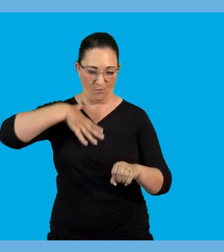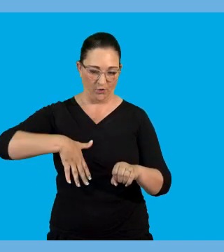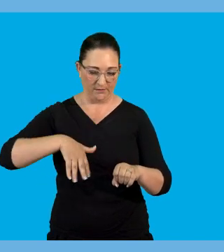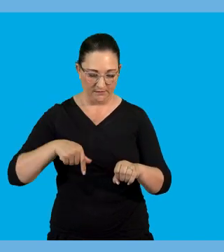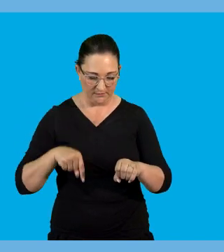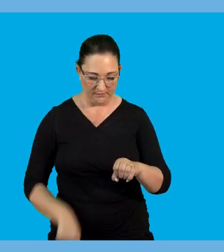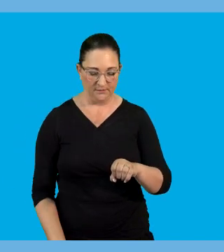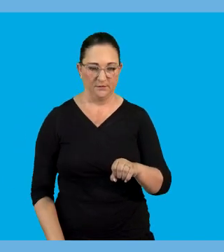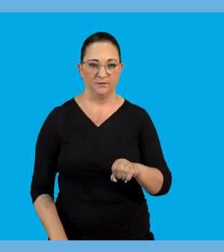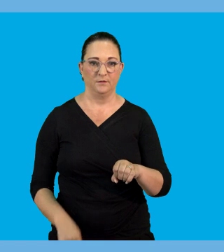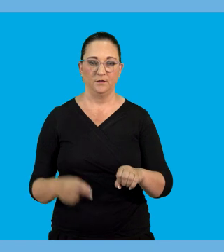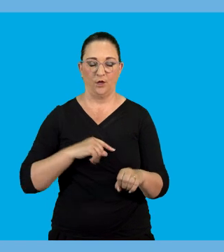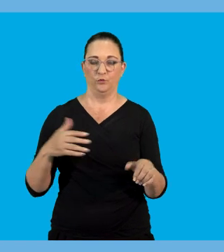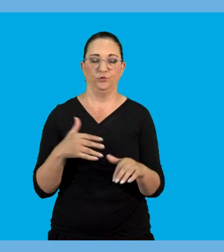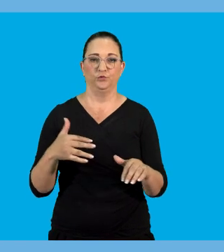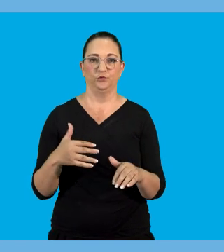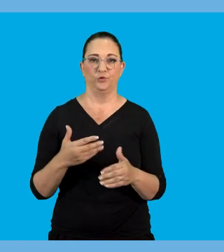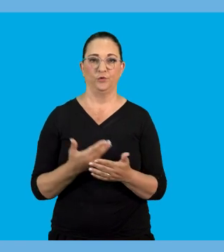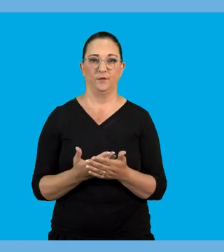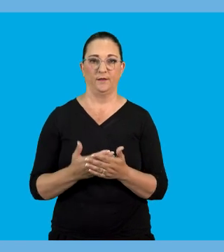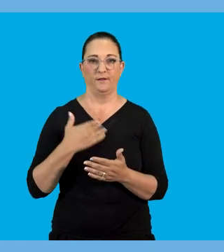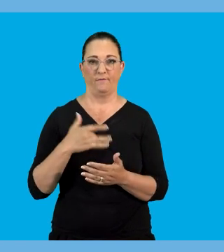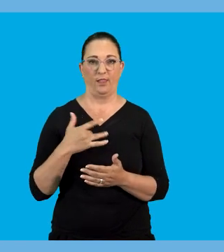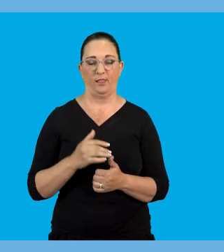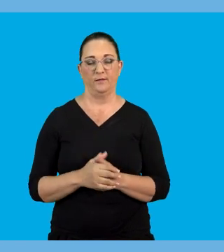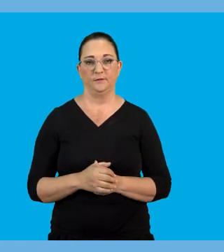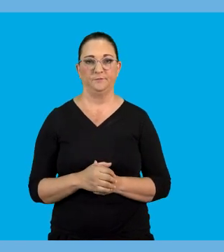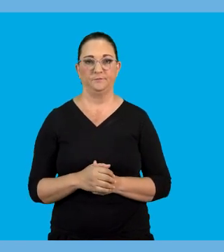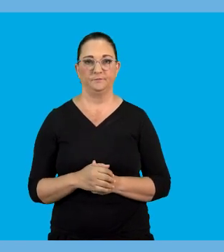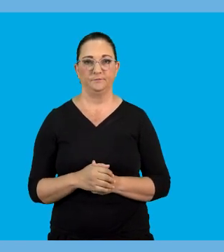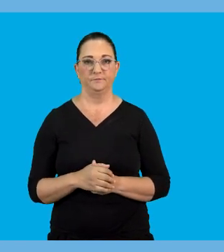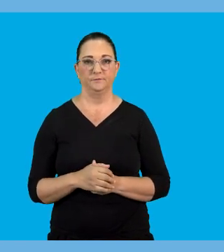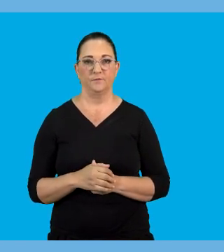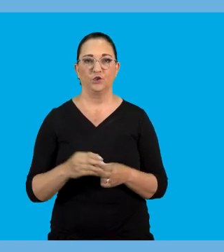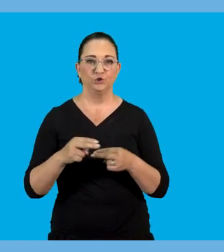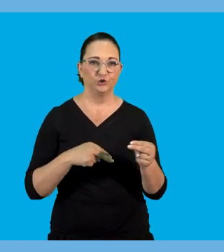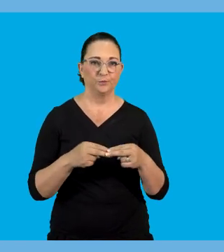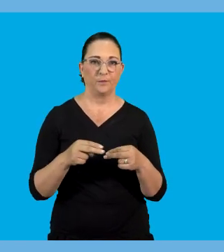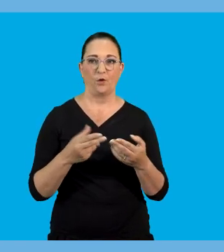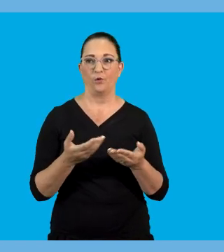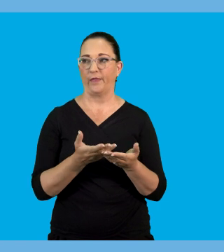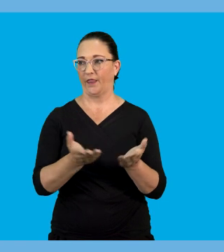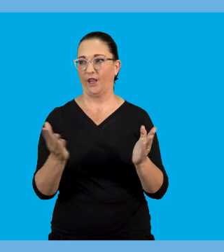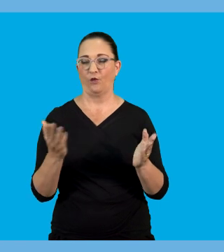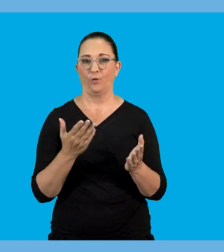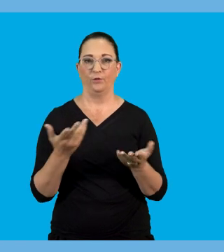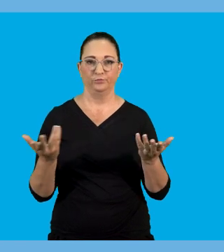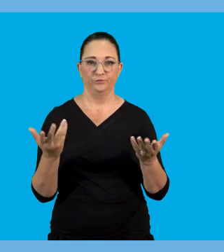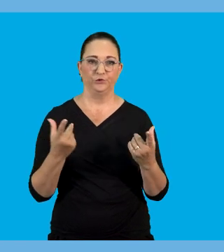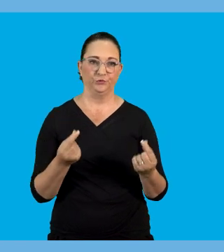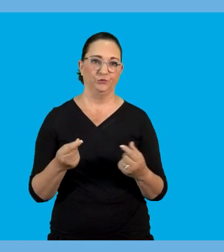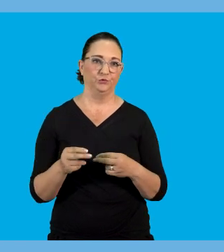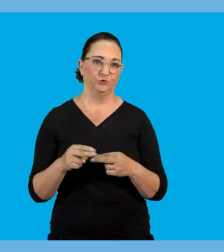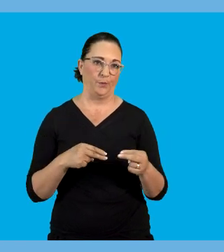body will cause that shock that you're going to be feeling as you're pushing that trolley in the supermarket or anywhere when you're